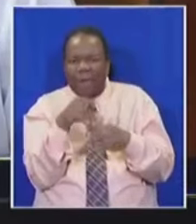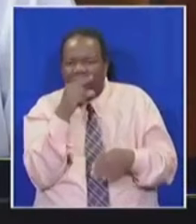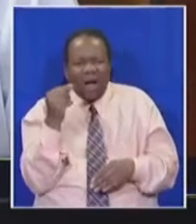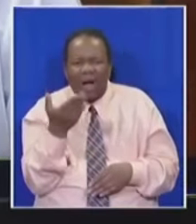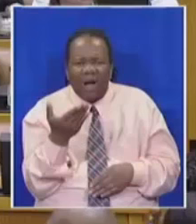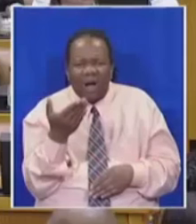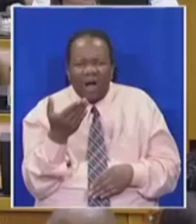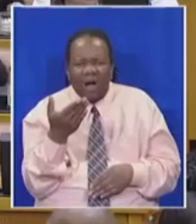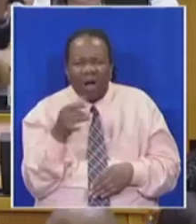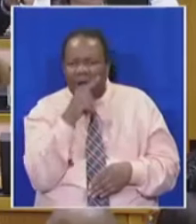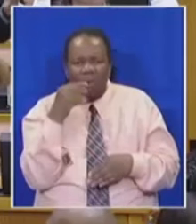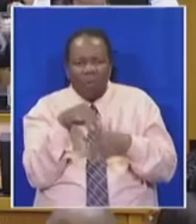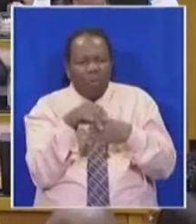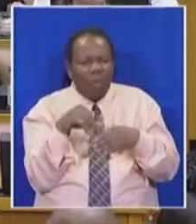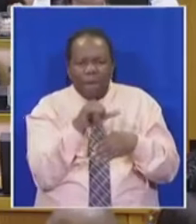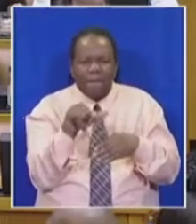Which member is that?